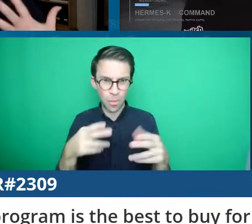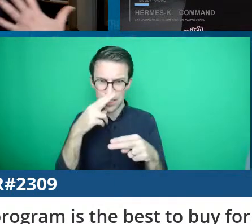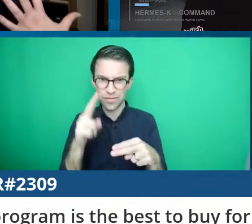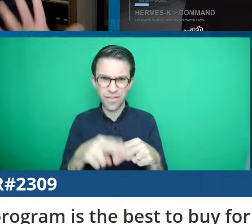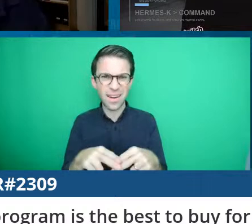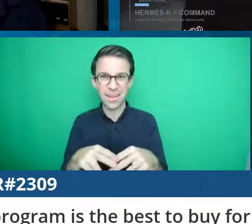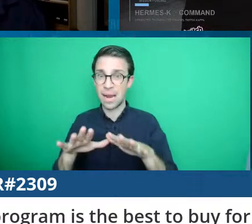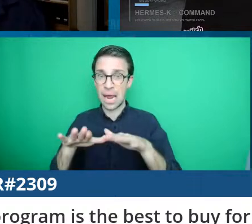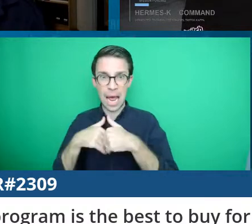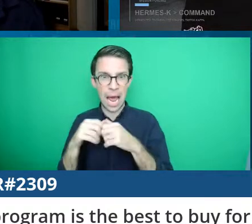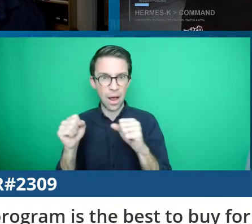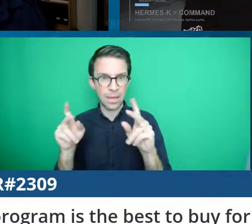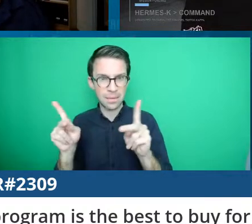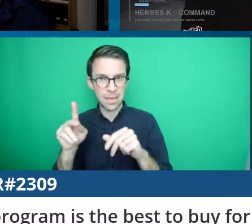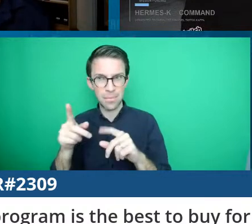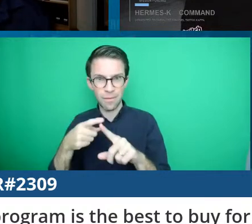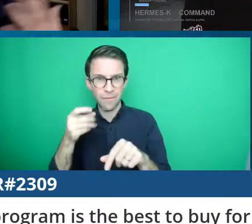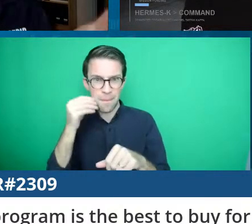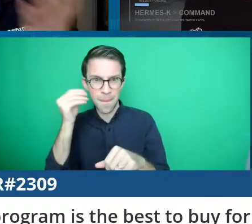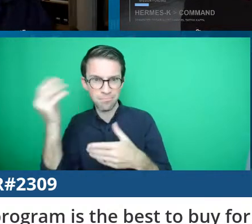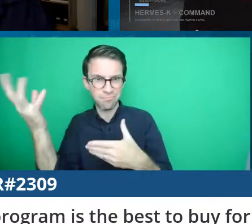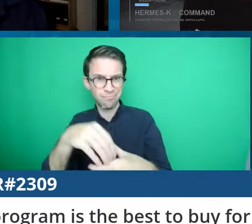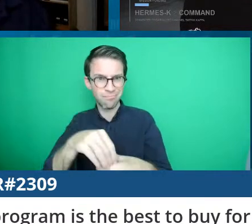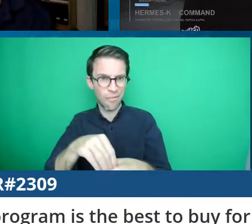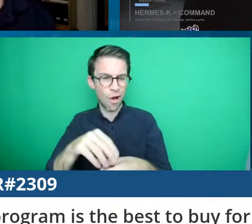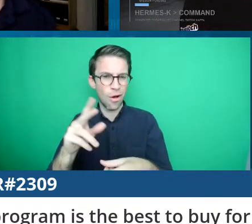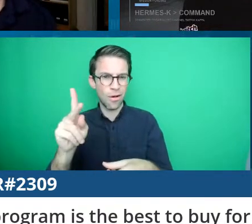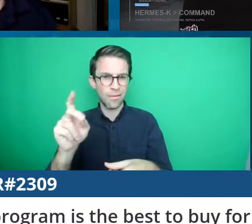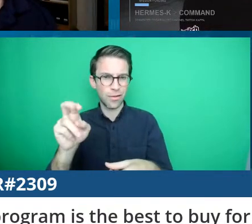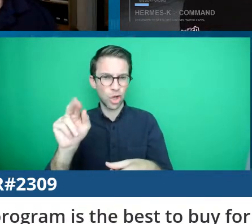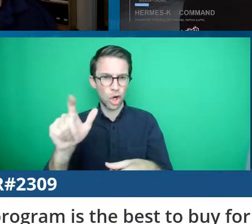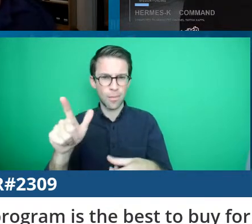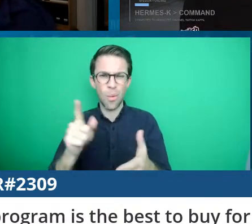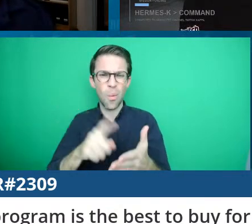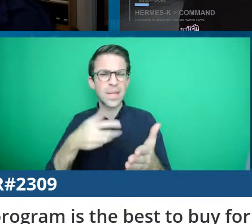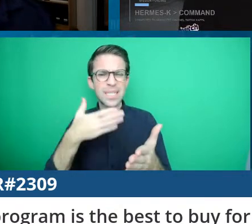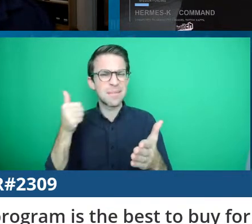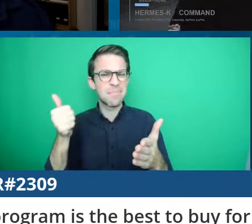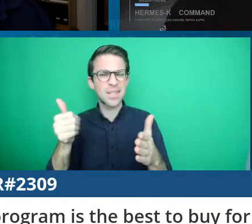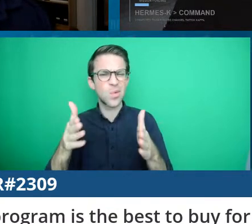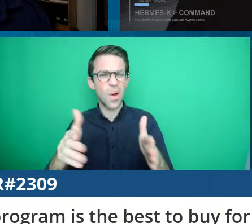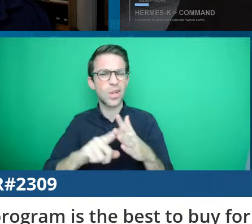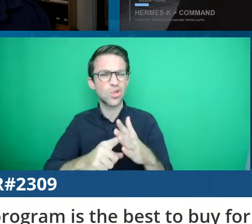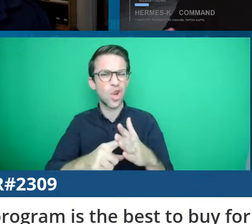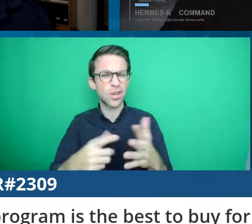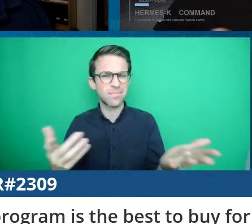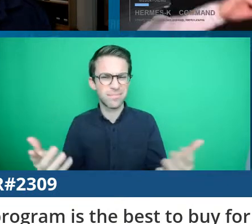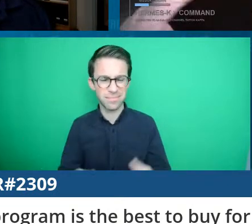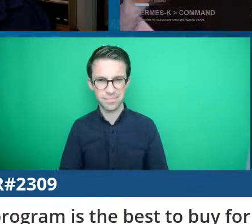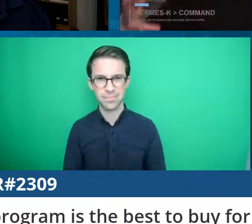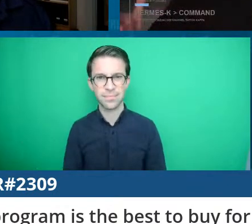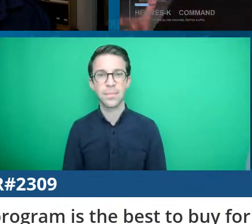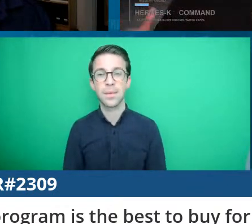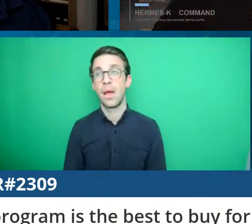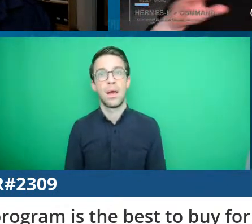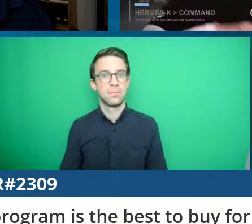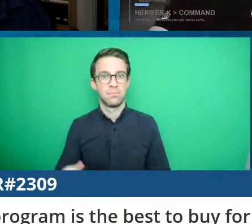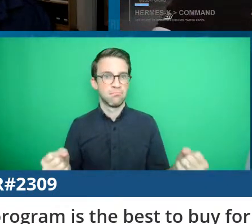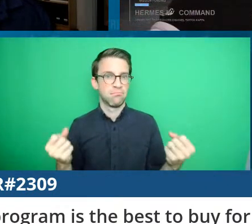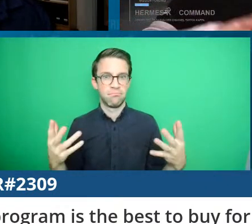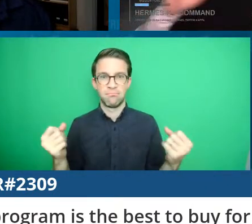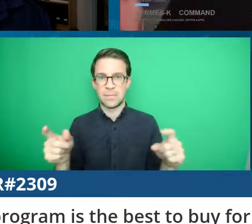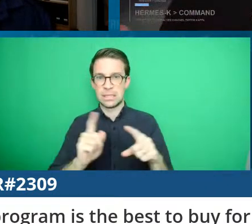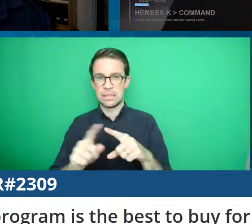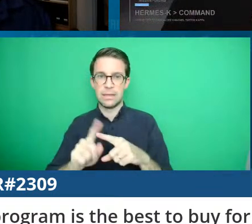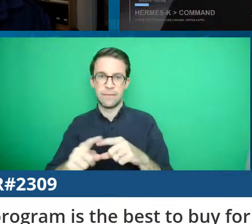everyone at home get involved with Kerbal Space Program? And yeah, what is a good one for a beginner to start off with? So there's so many different things. There's